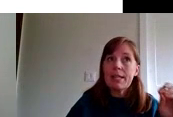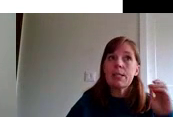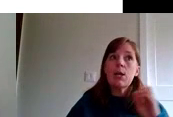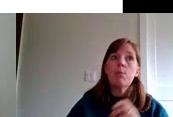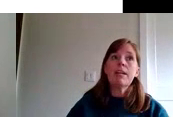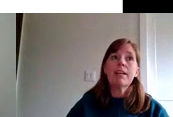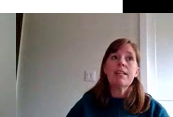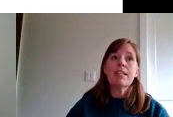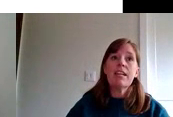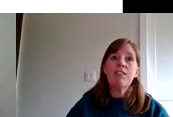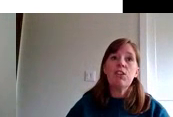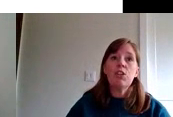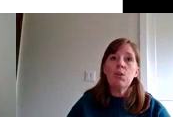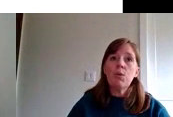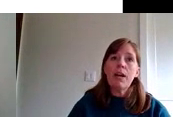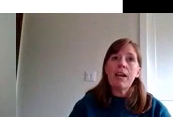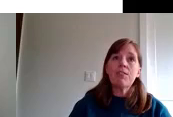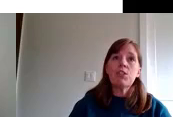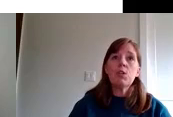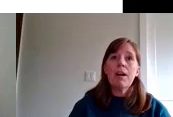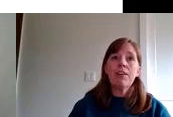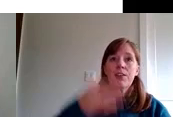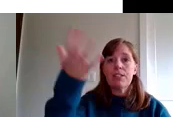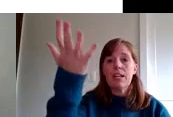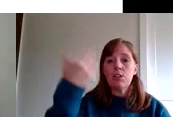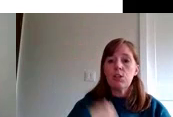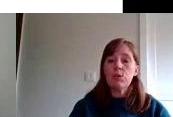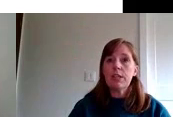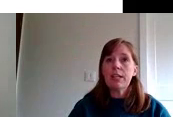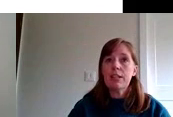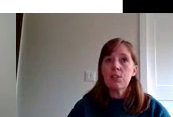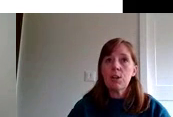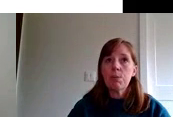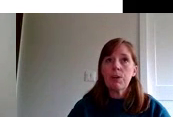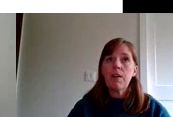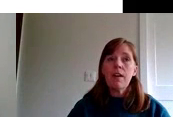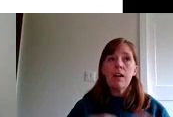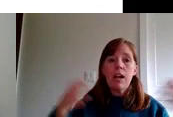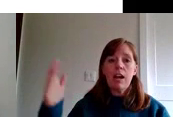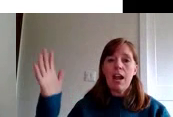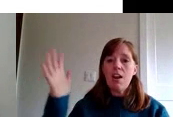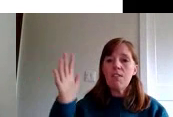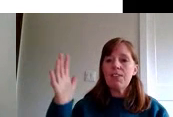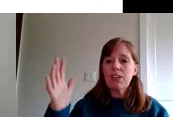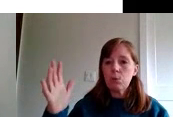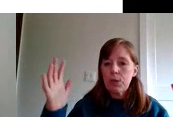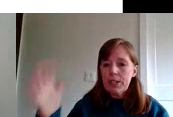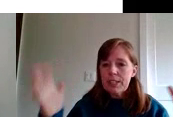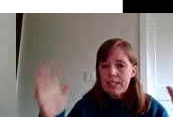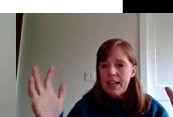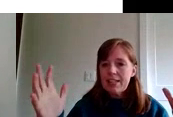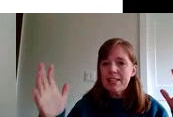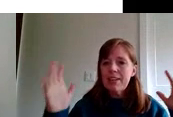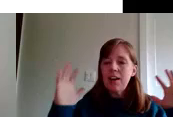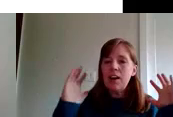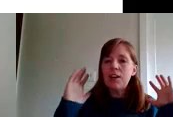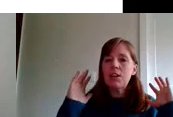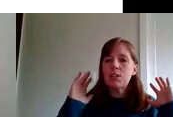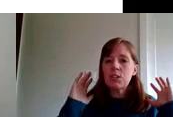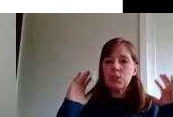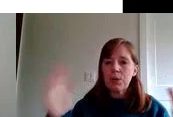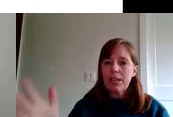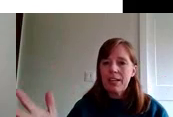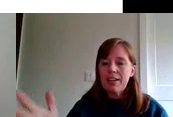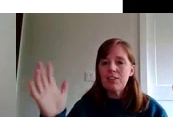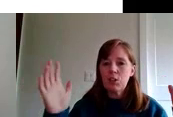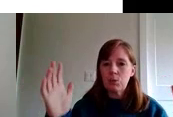really nice, because if you have 2 monitors and you're using an interpreter, everything, real estate on